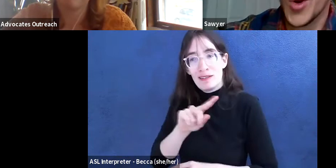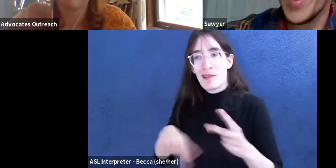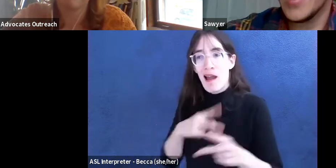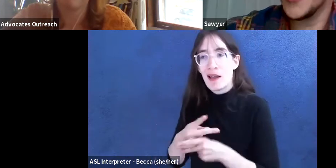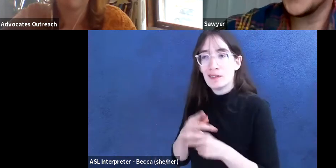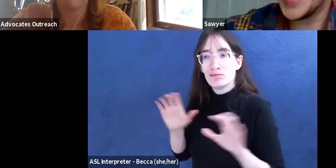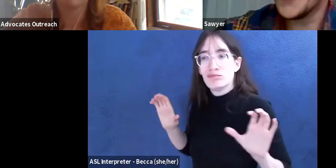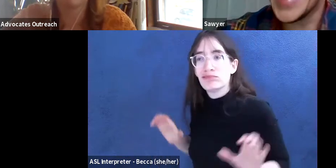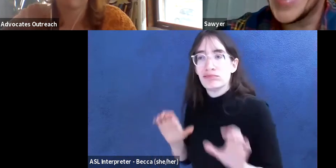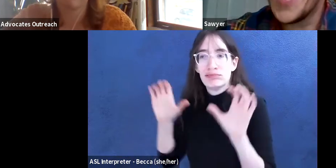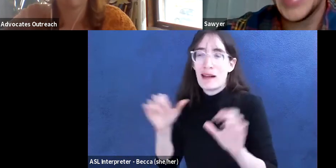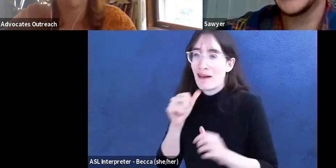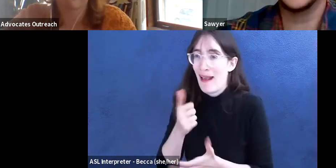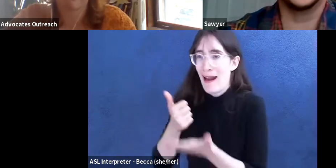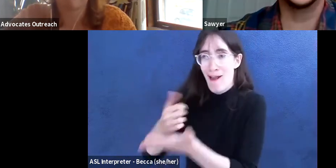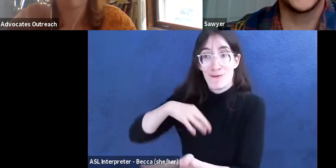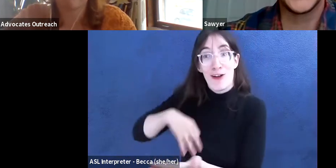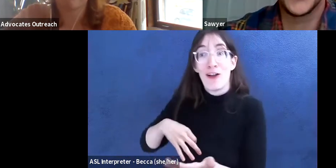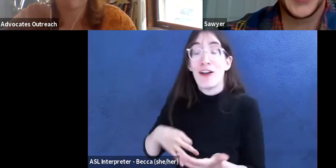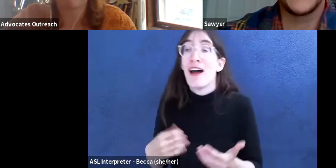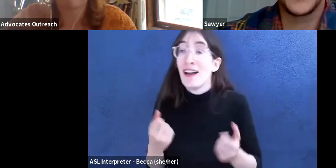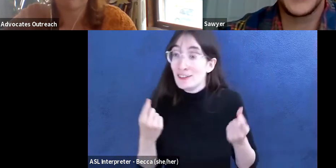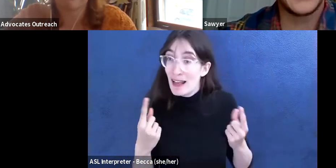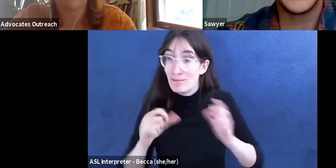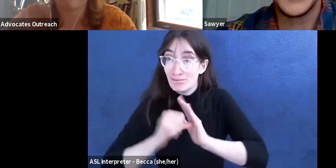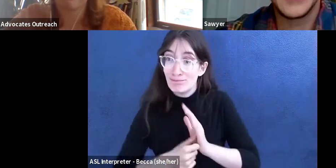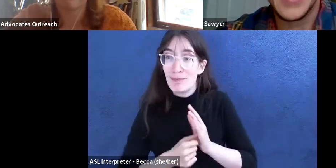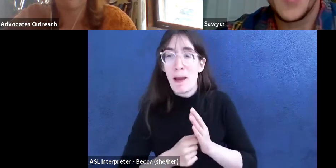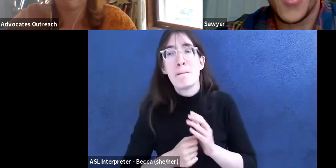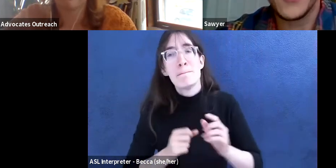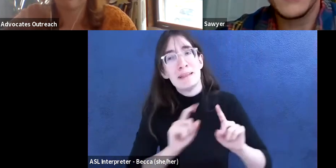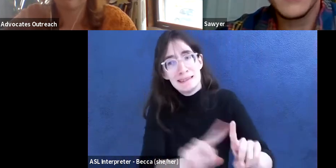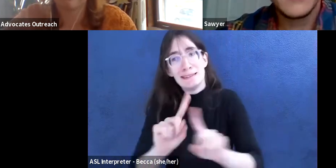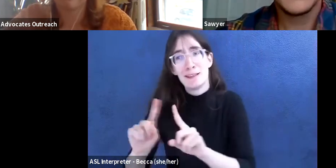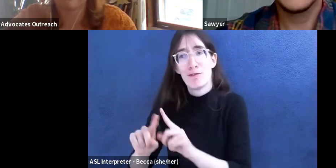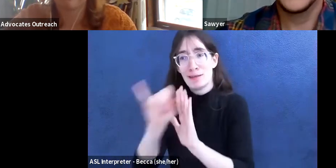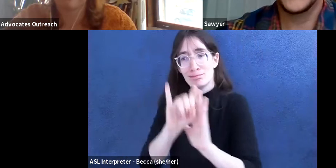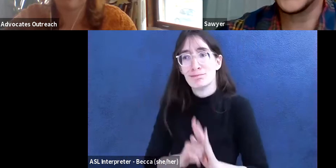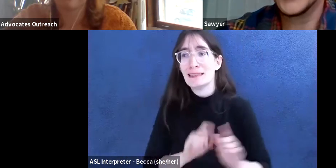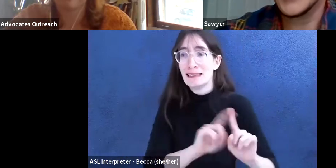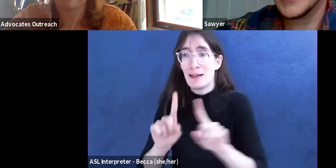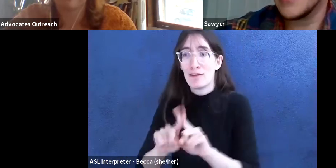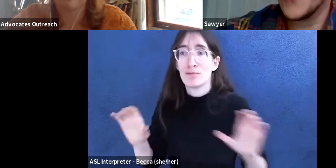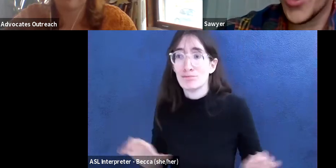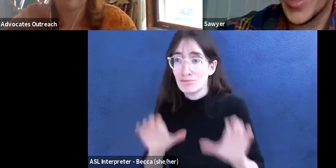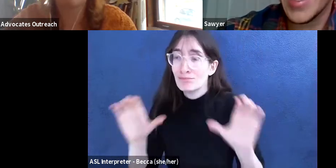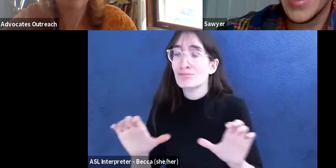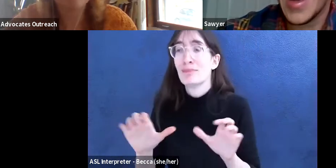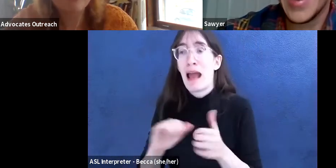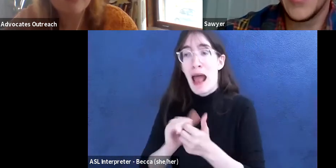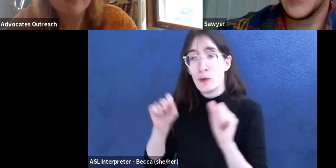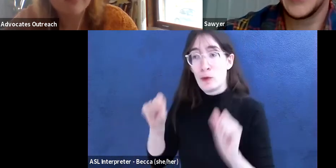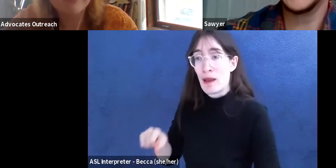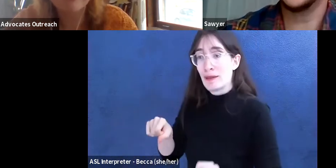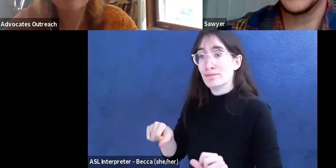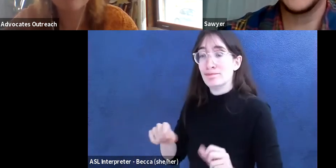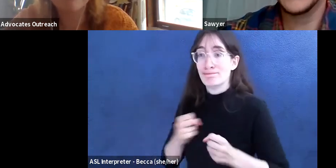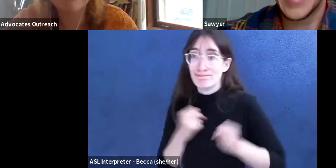people or of LGBTQ people, if you want them to know that that would be okay with you, like